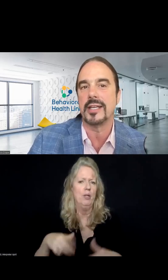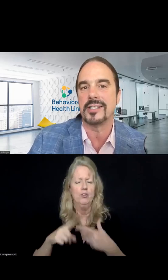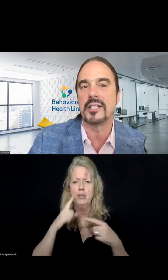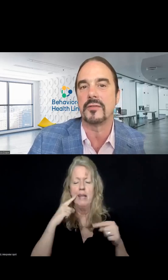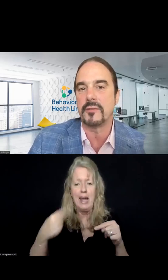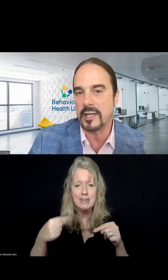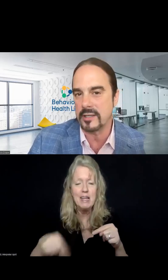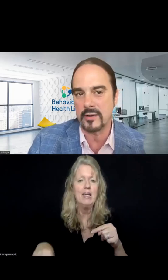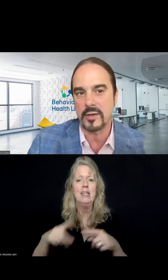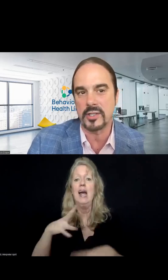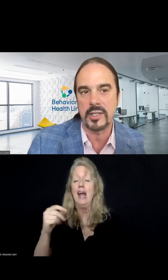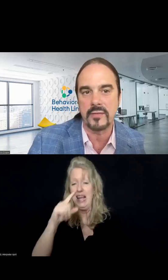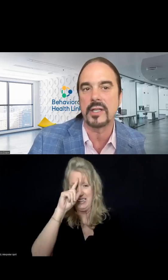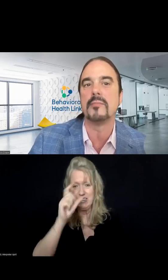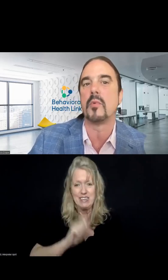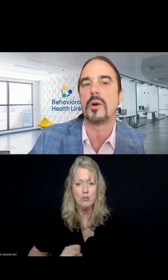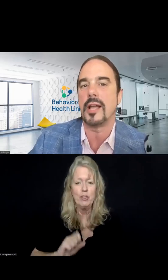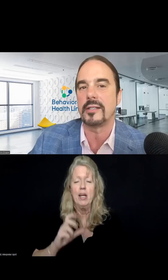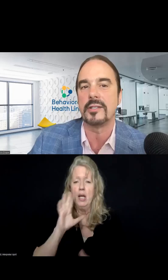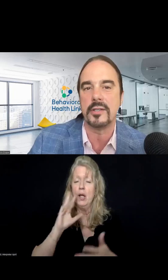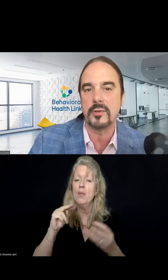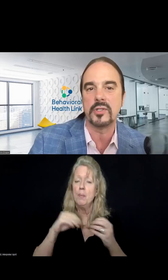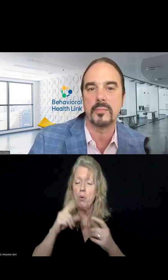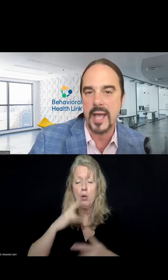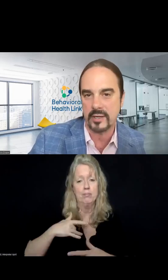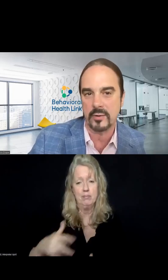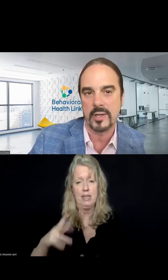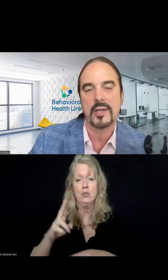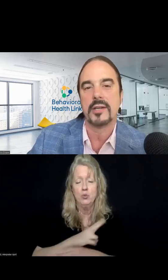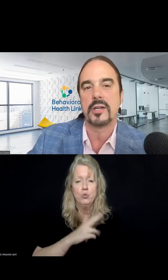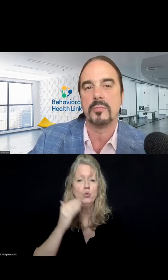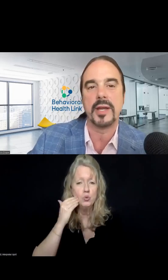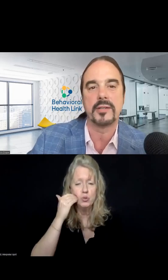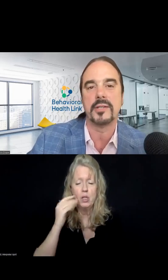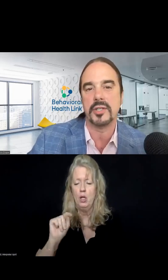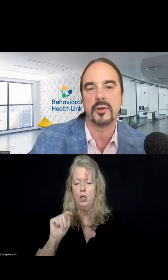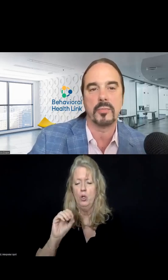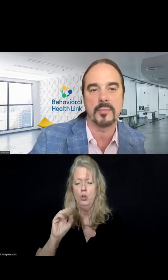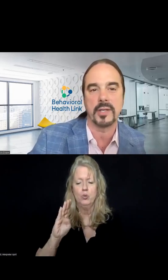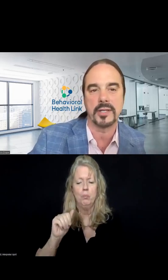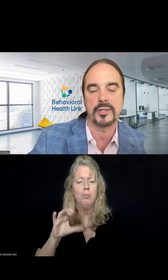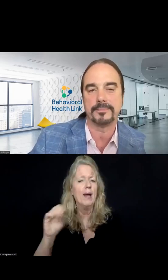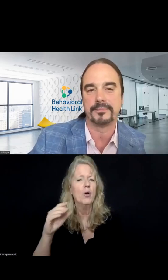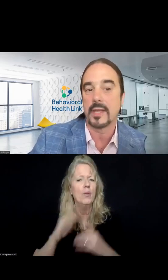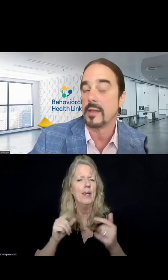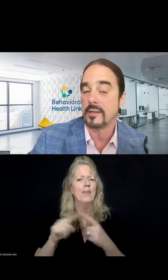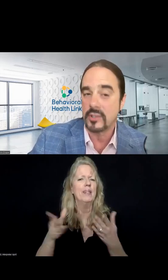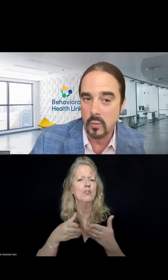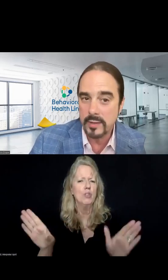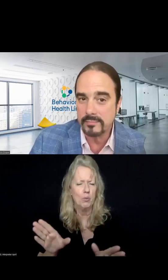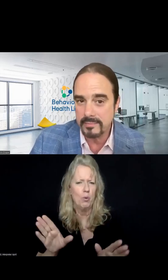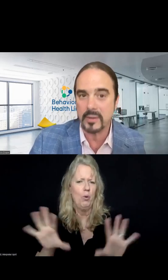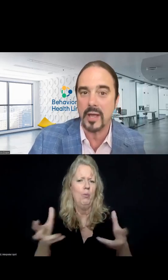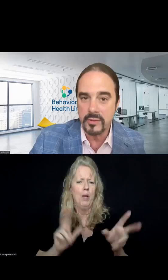anxiety, and schizophrenia are significantly more likely to use tobacco compared to the general population.